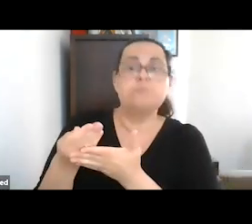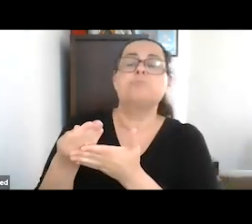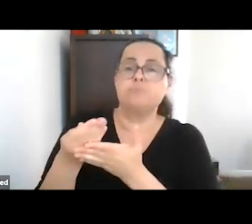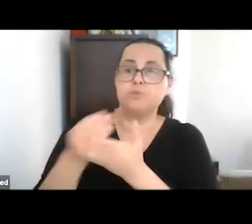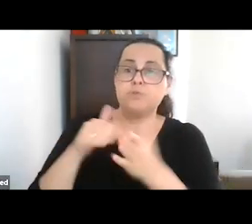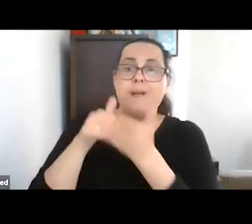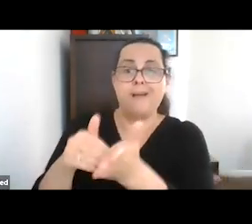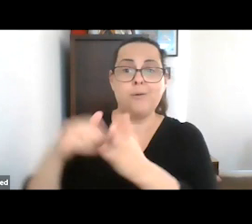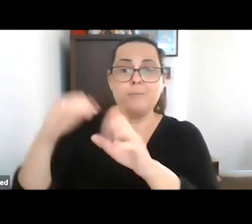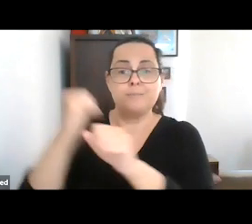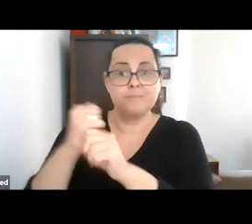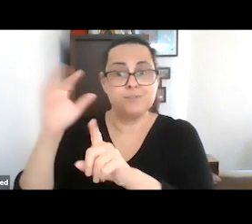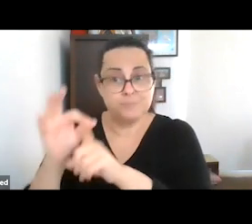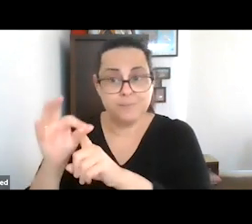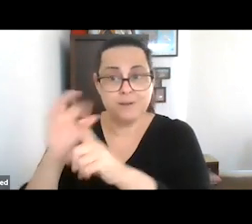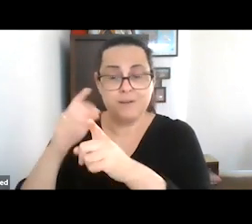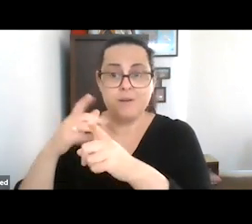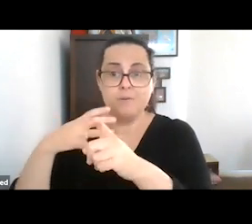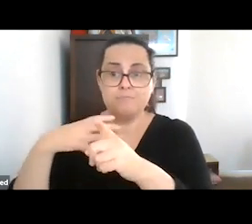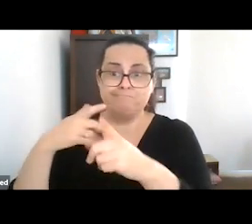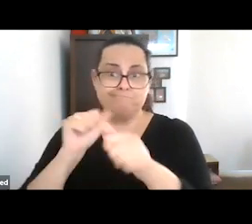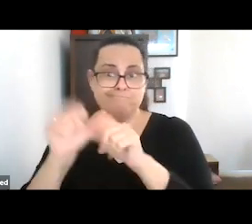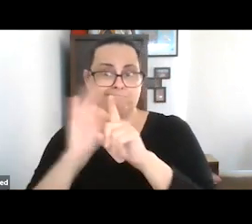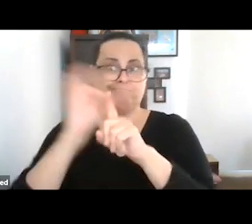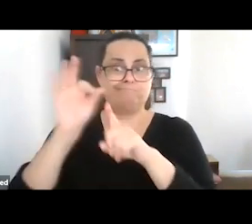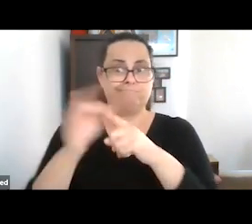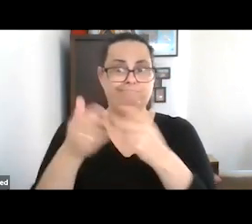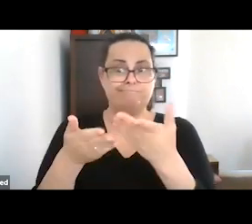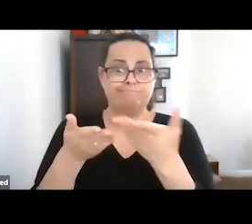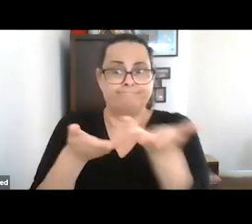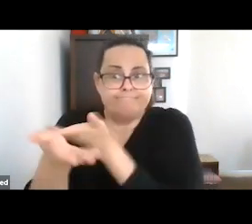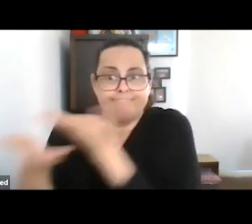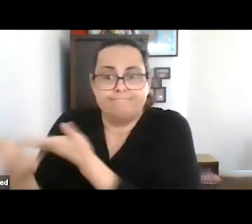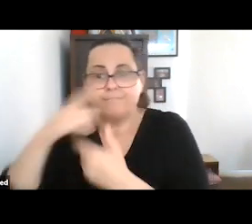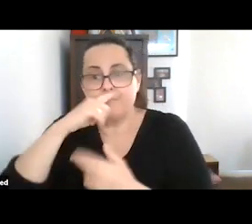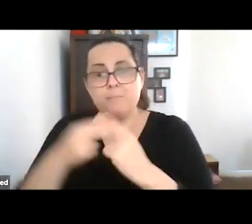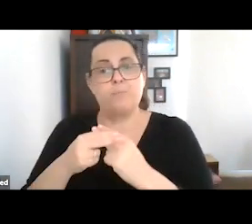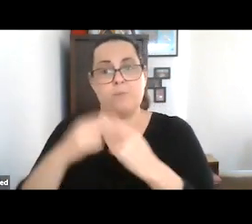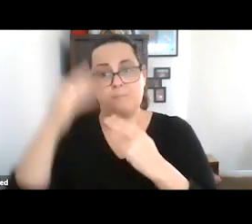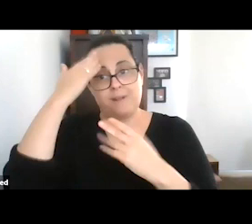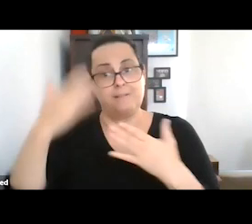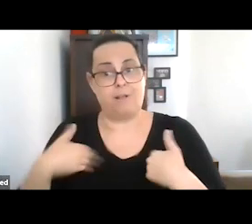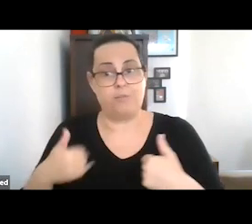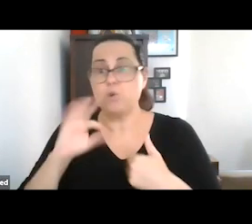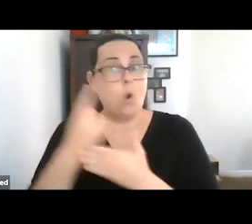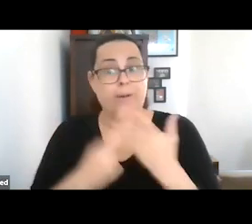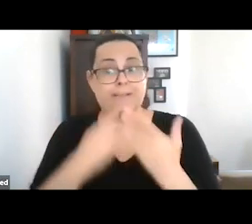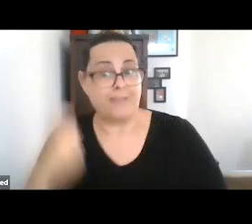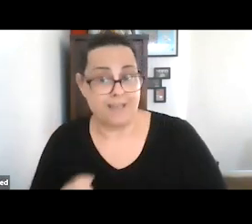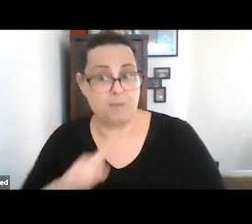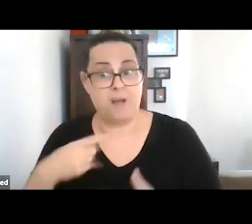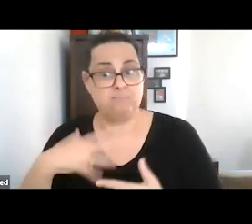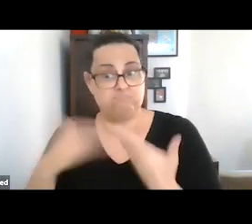primary health care to be more responsive to the needs of people with lived experience of mental health issues. So not just severe mental illness, but the